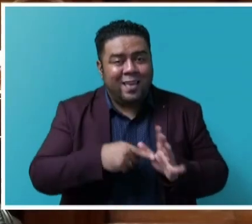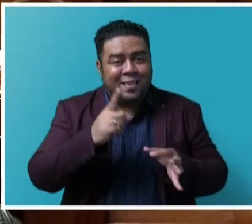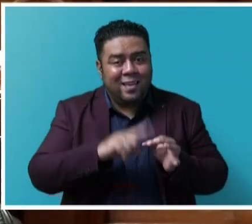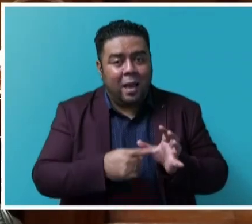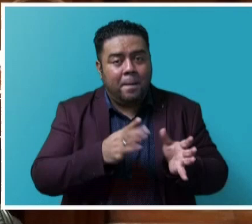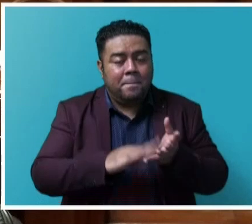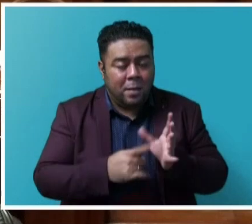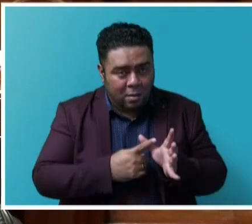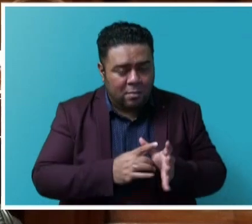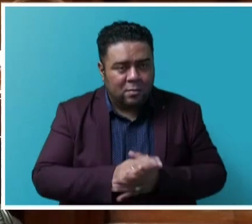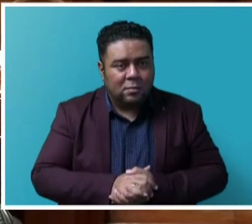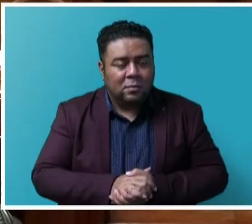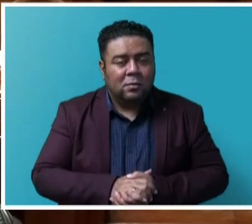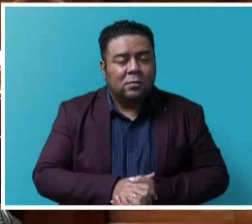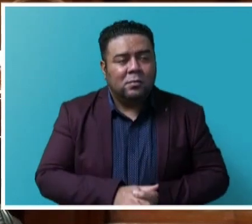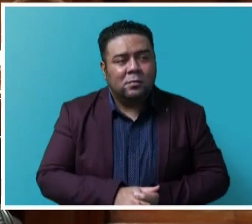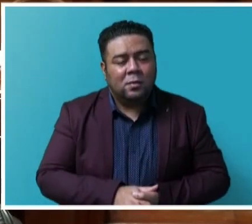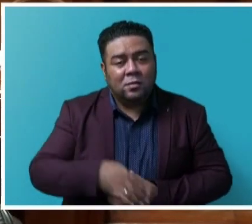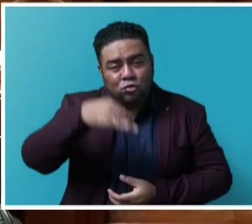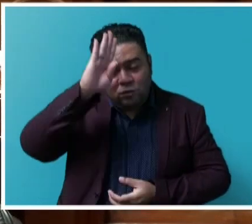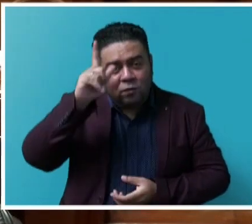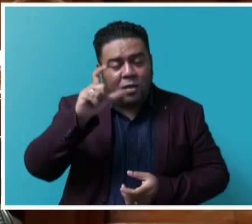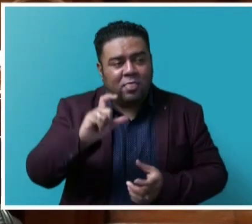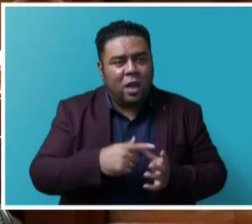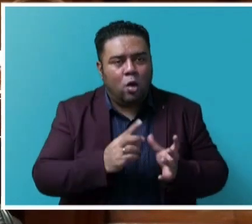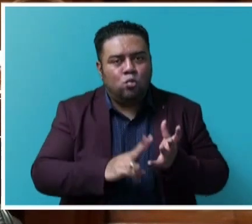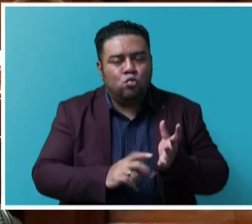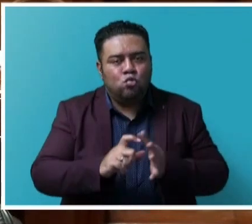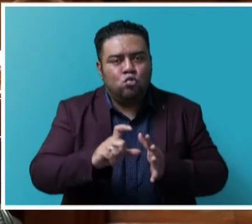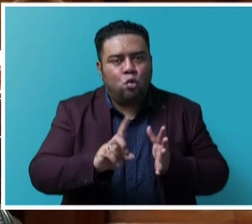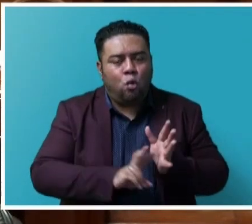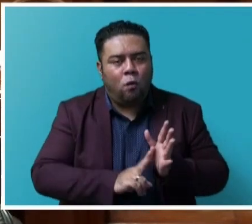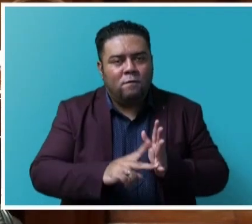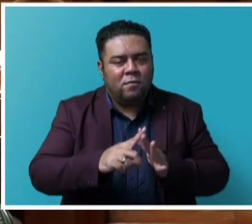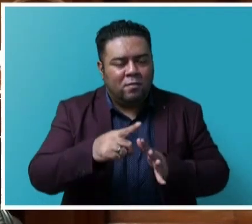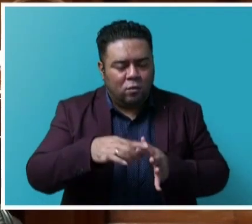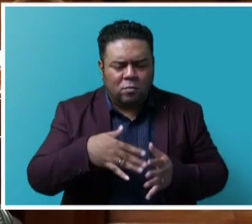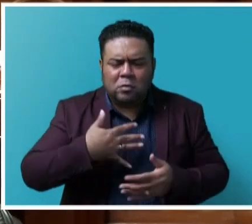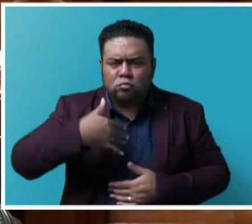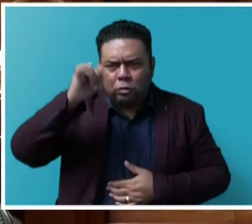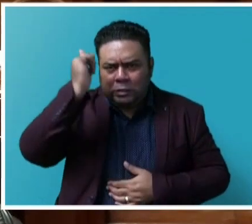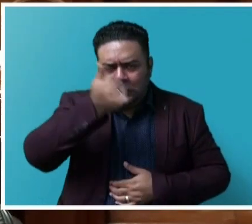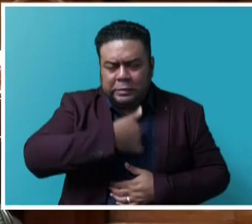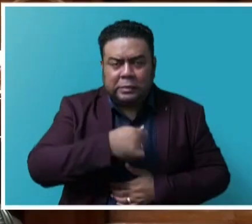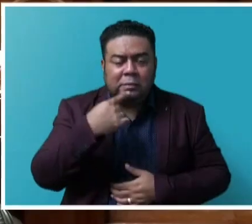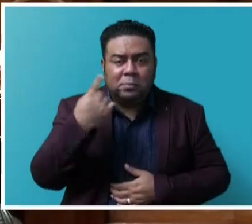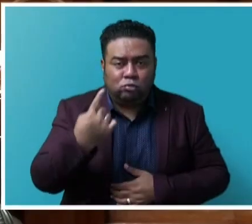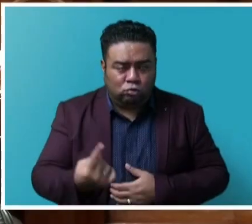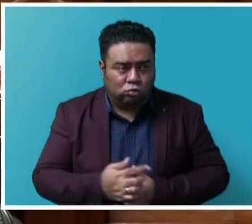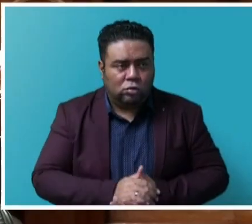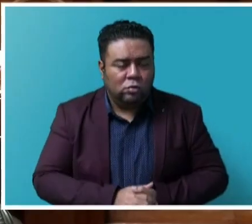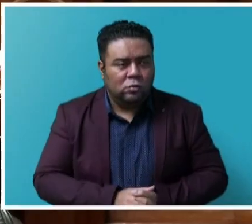Lalamalabu, and Turambal Natilakau, for his most gracious speech that opened this 2025 session